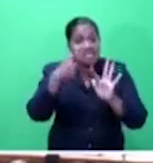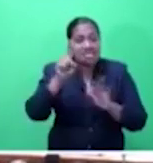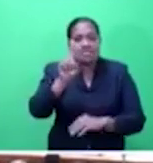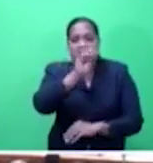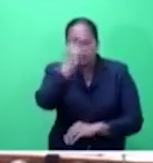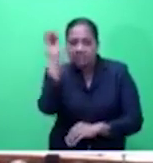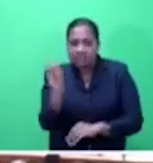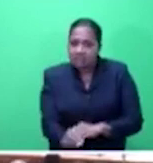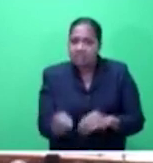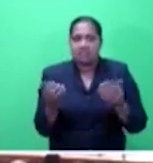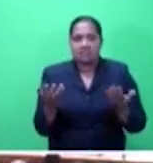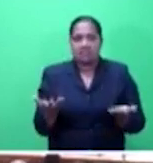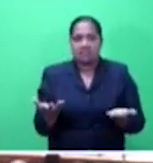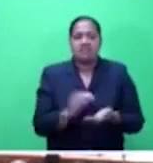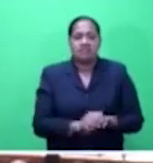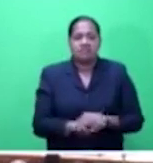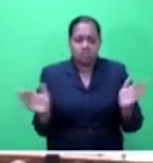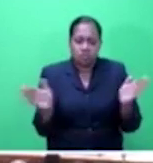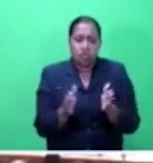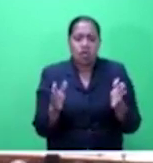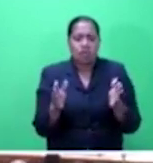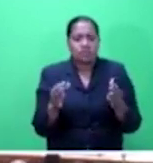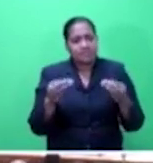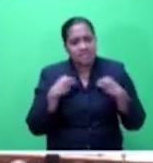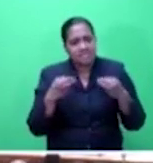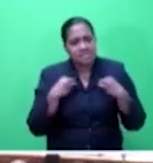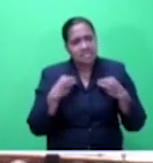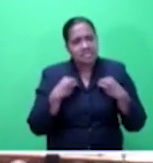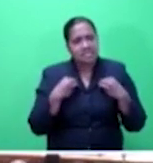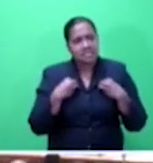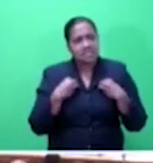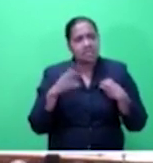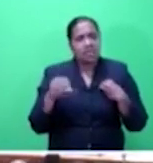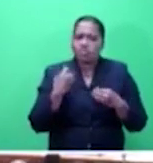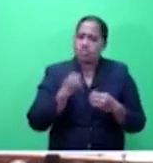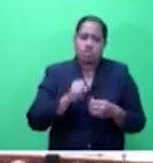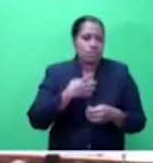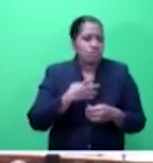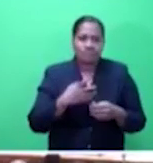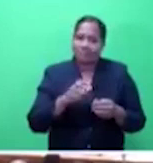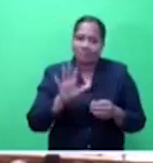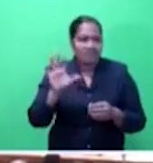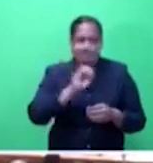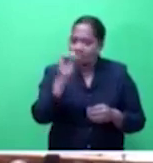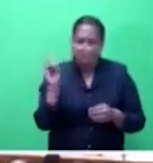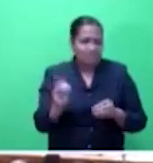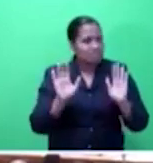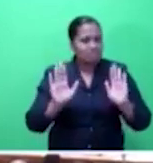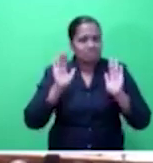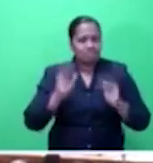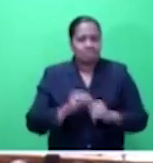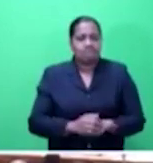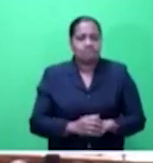amounts to small and medium businesses and customers at a maximum rate of no more than 5%. Lower rates mean greater